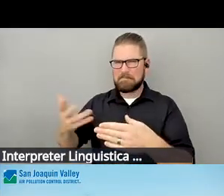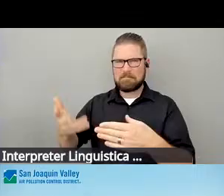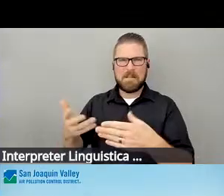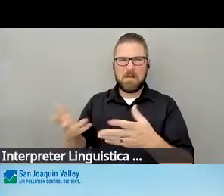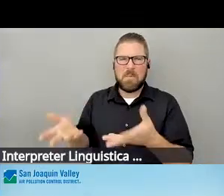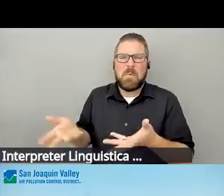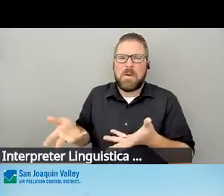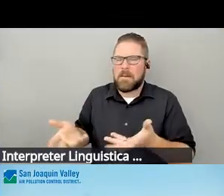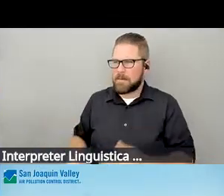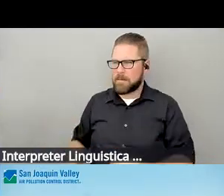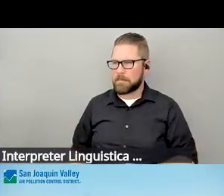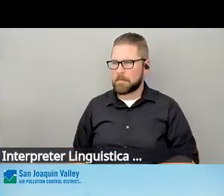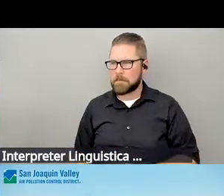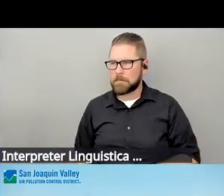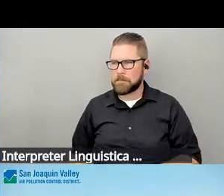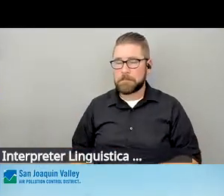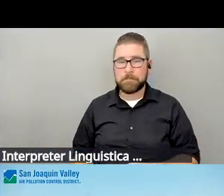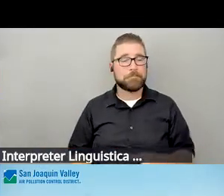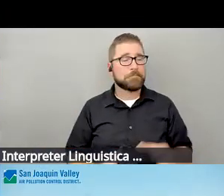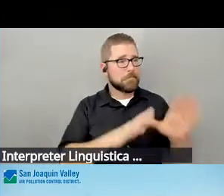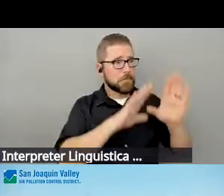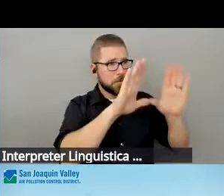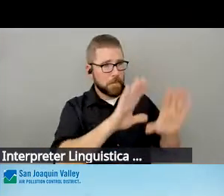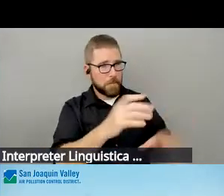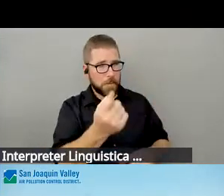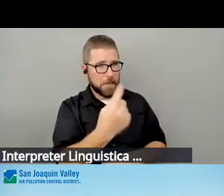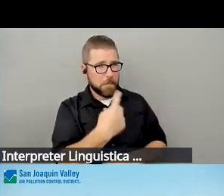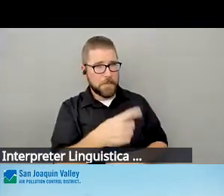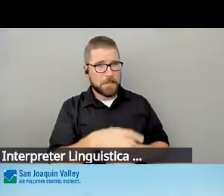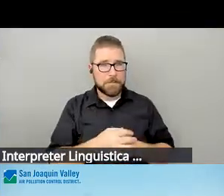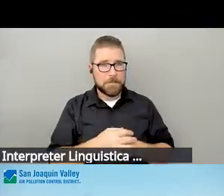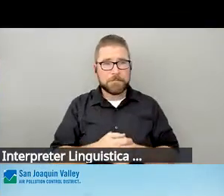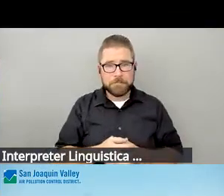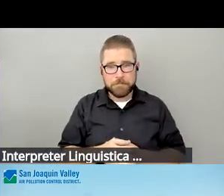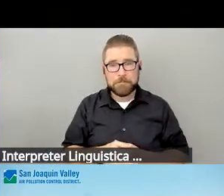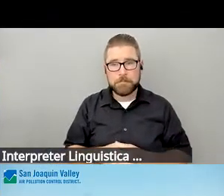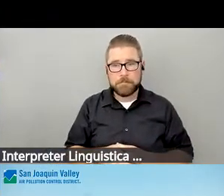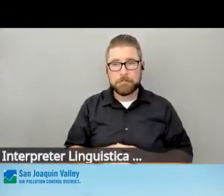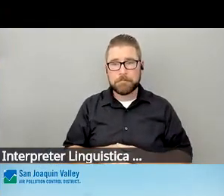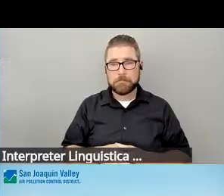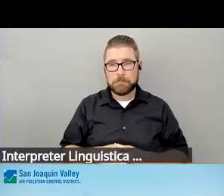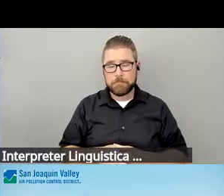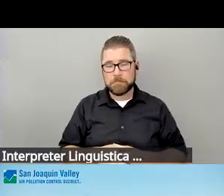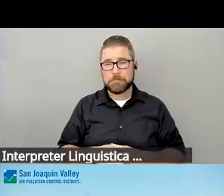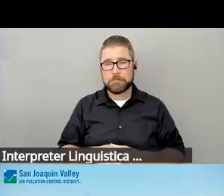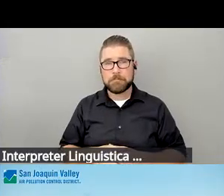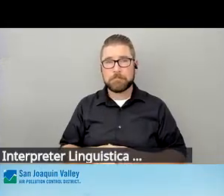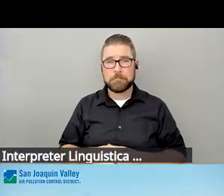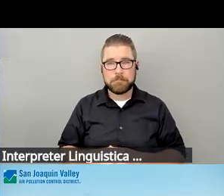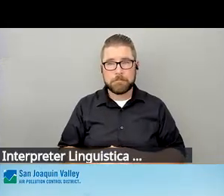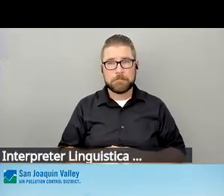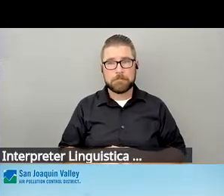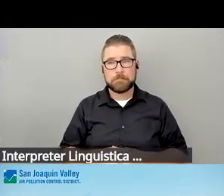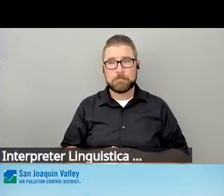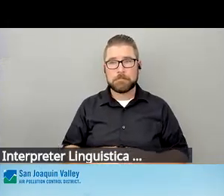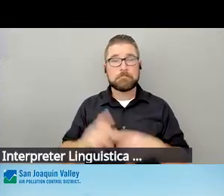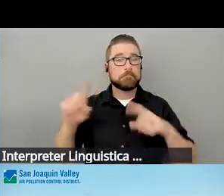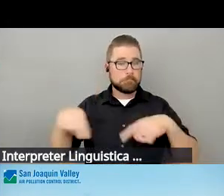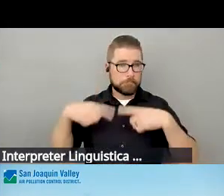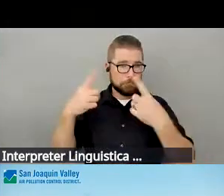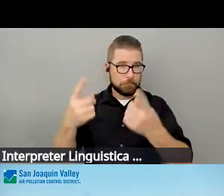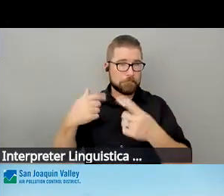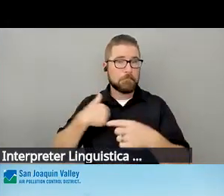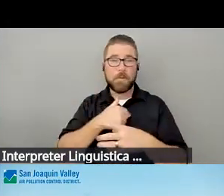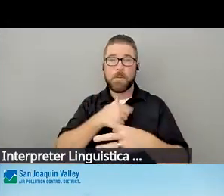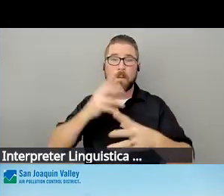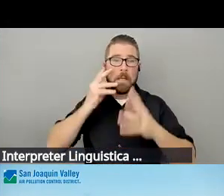This is Stephanie. Yeah, that's a great question. I will say, just from our experience of kind of working with some of the other committees, I will say